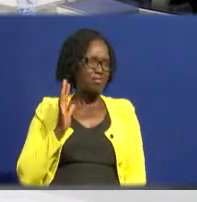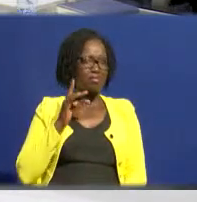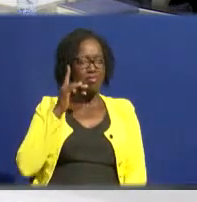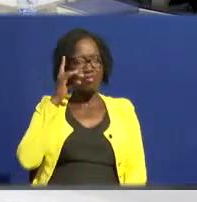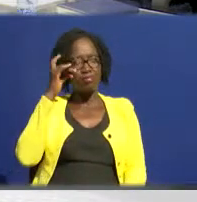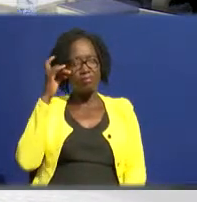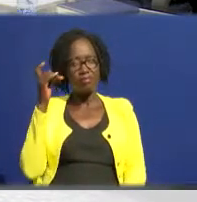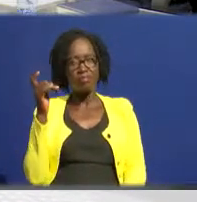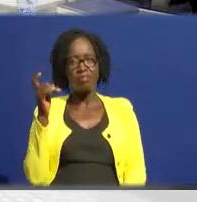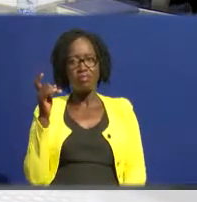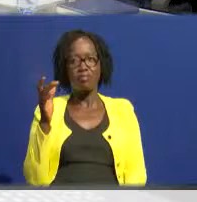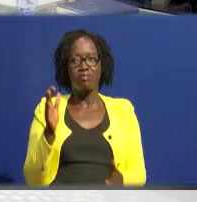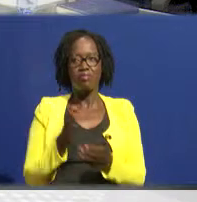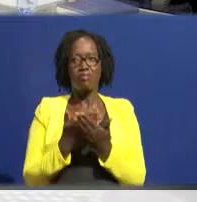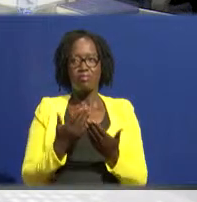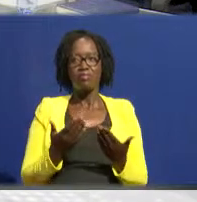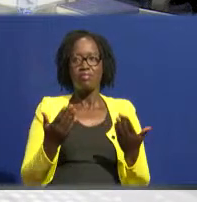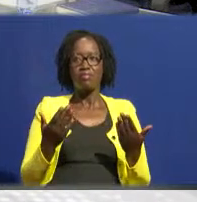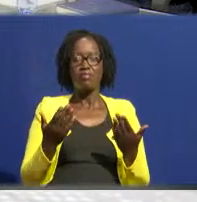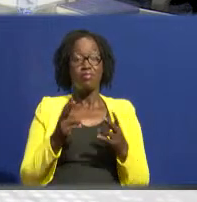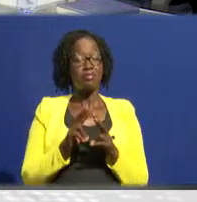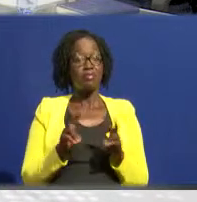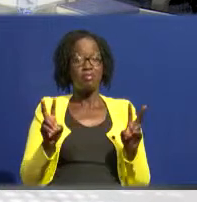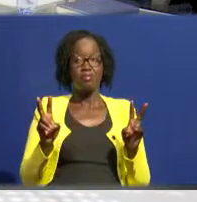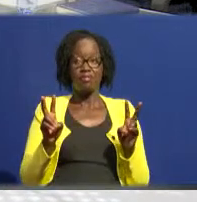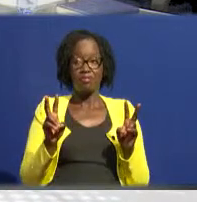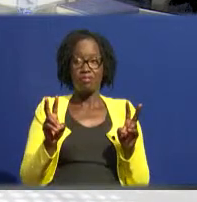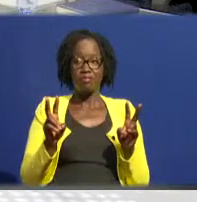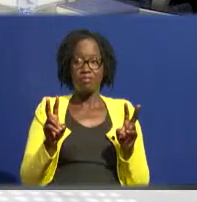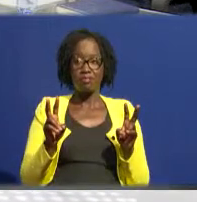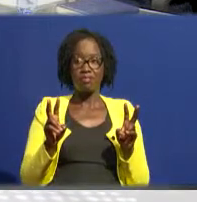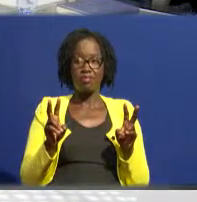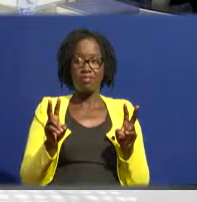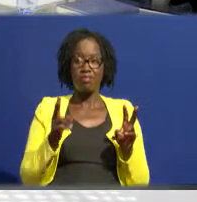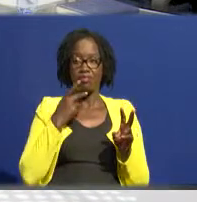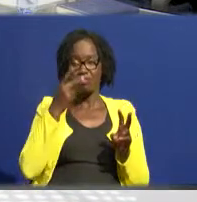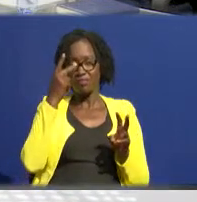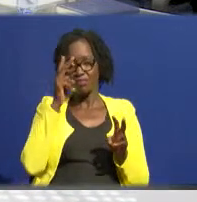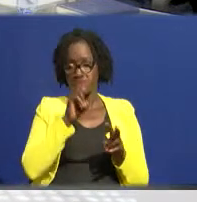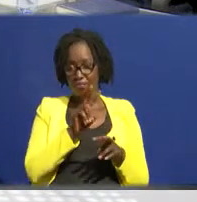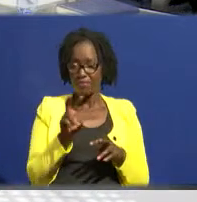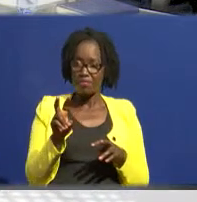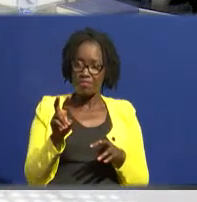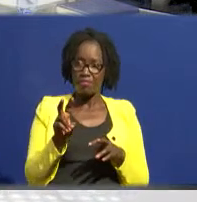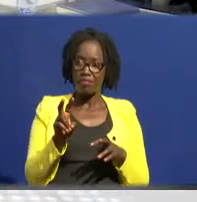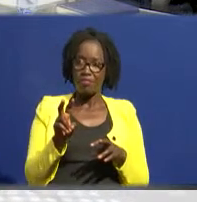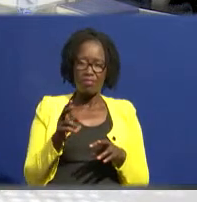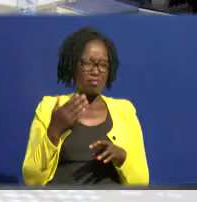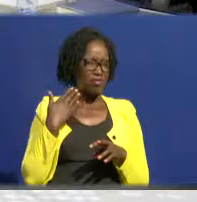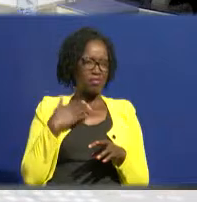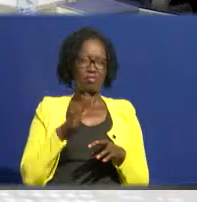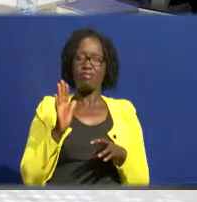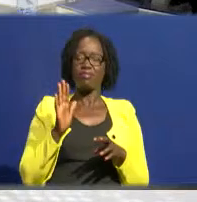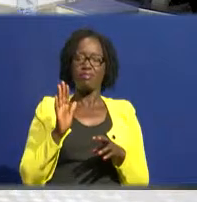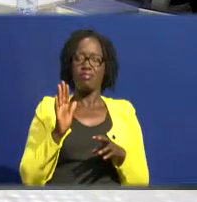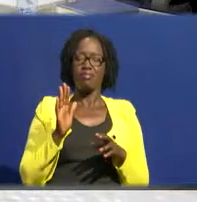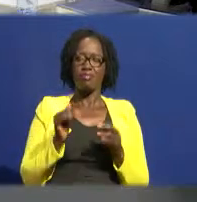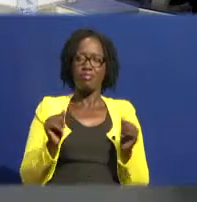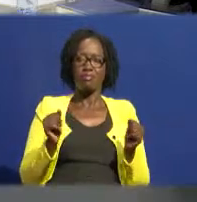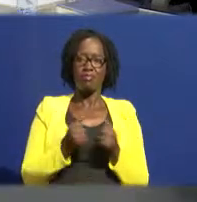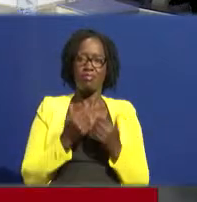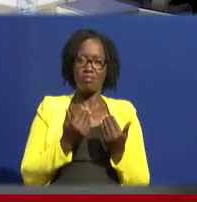imagine some of the things that I'm seeing and some of the parenting that I'm seeing. I wouldn't want that with any of my